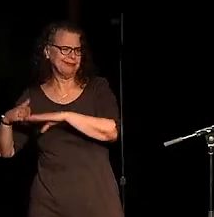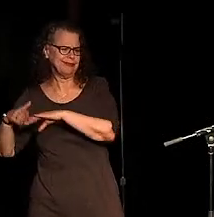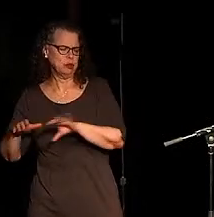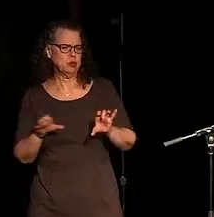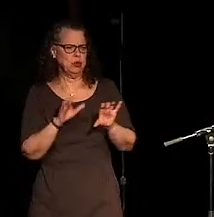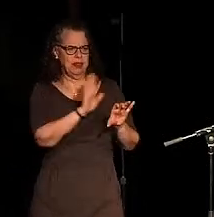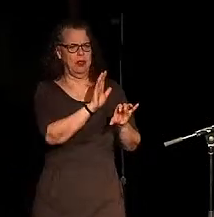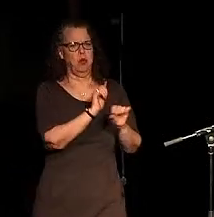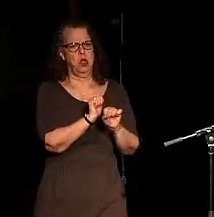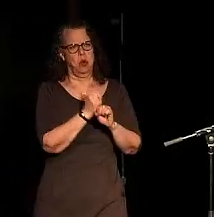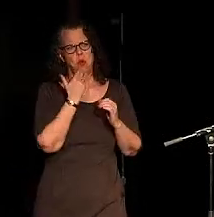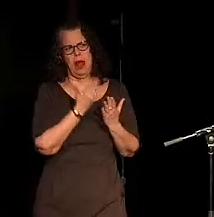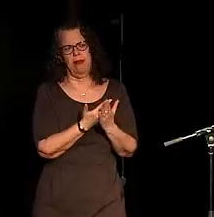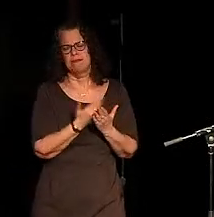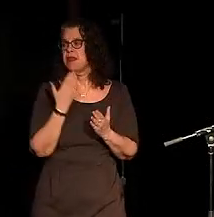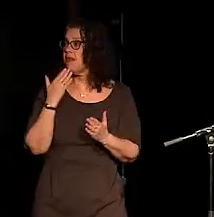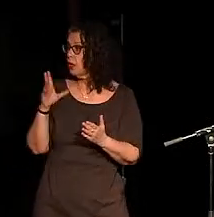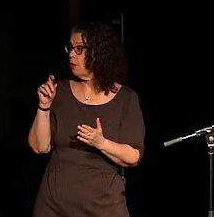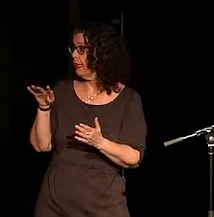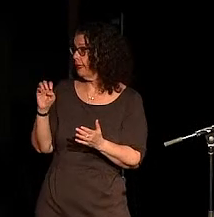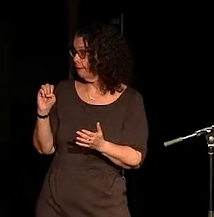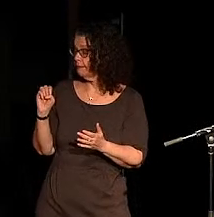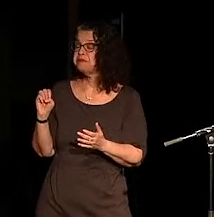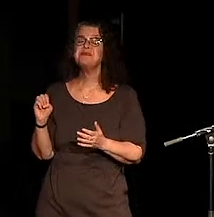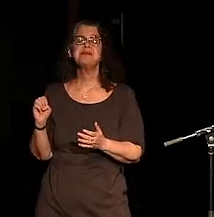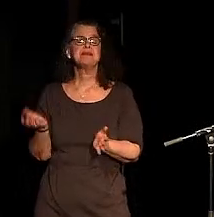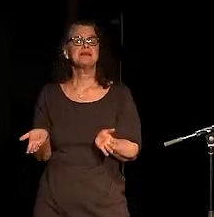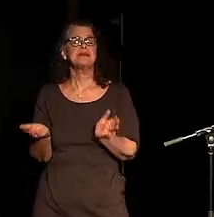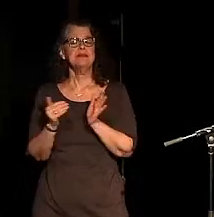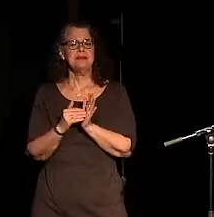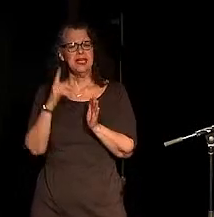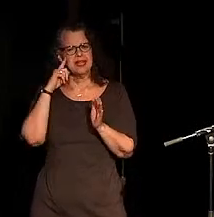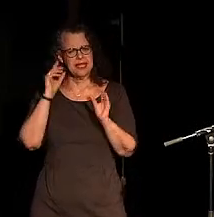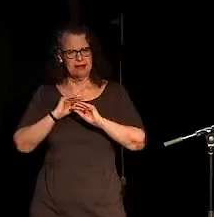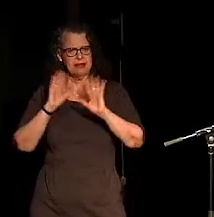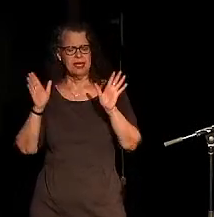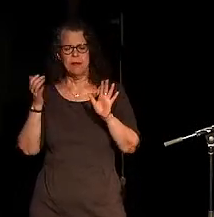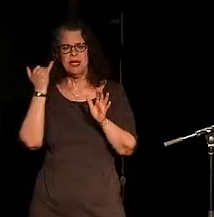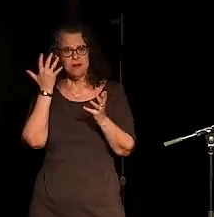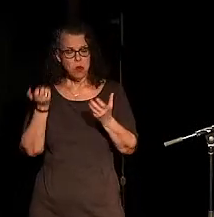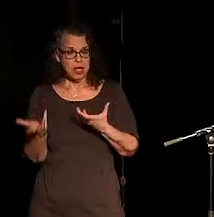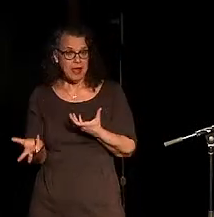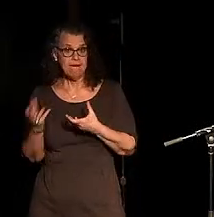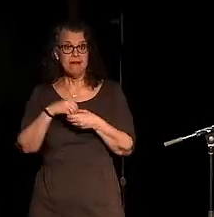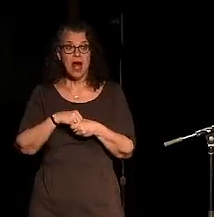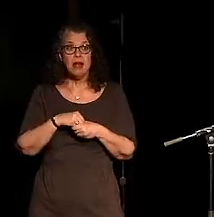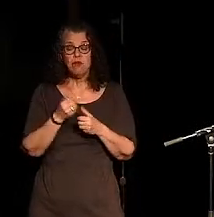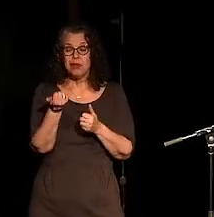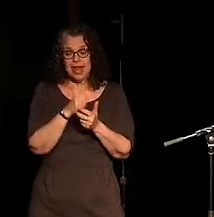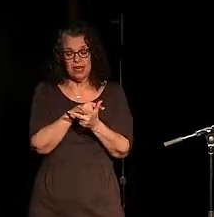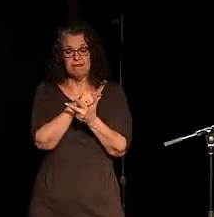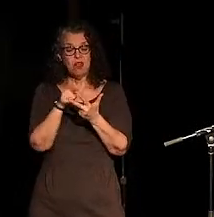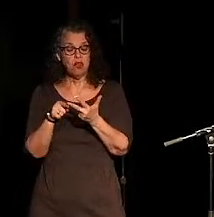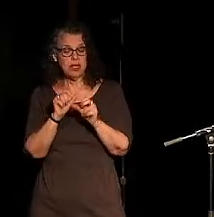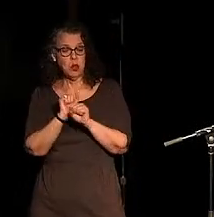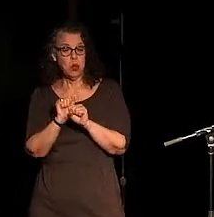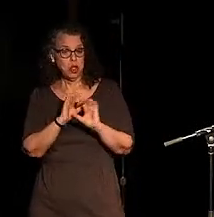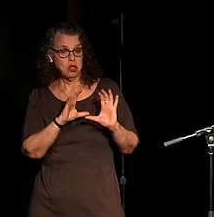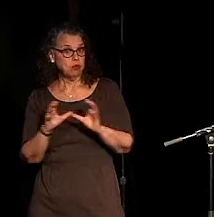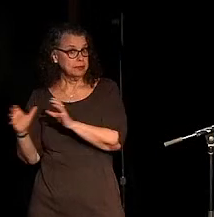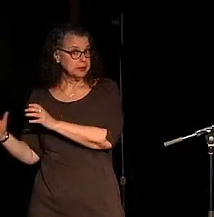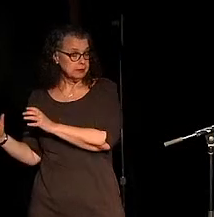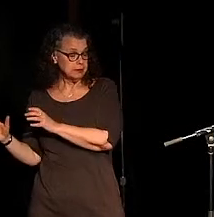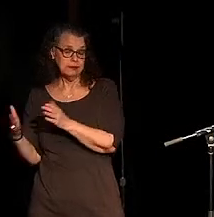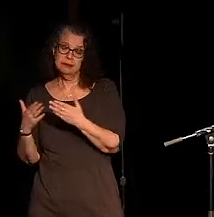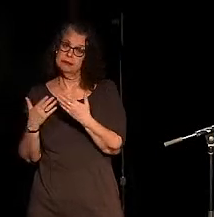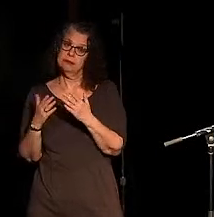work well. Thanks, Billy. Let me just say again, I think it's clear, but anyone who wants to get involved in any one of the three working groups,